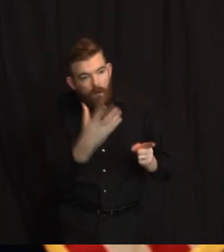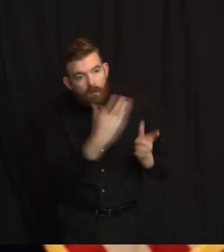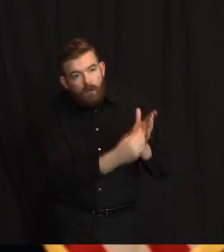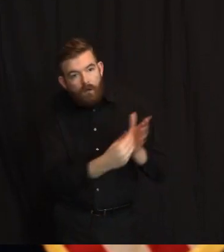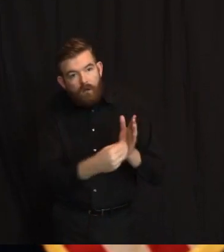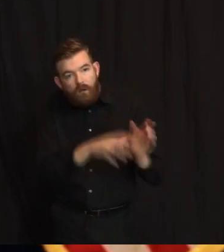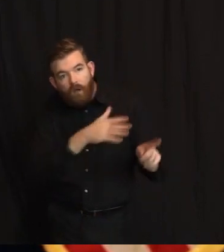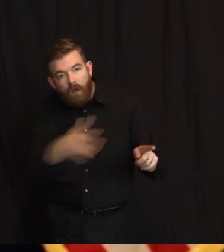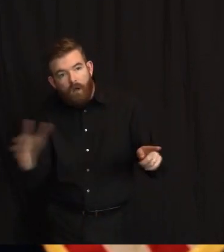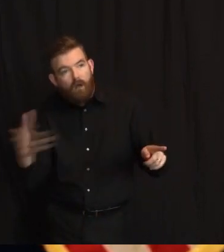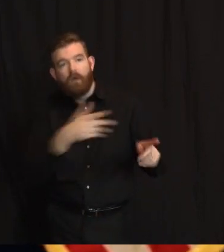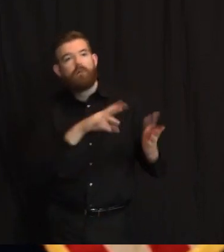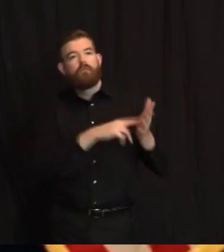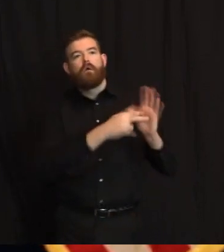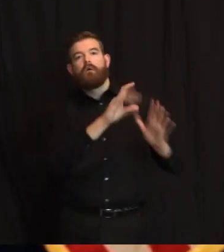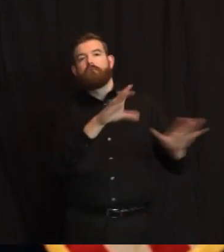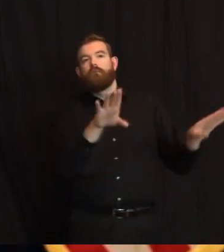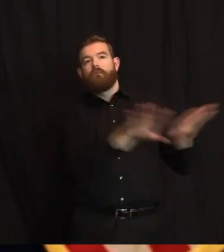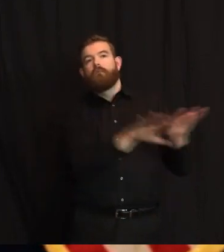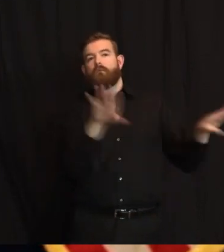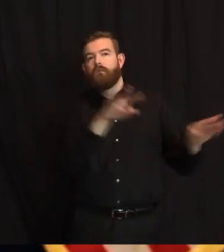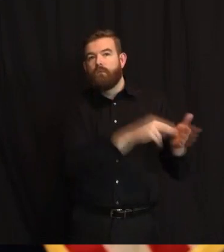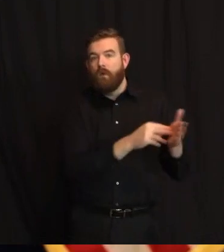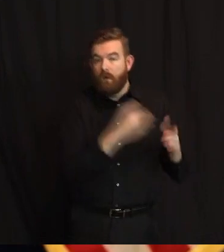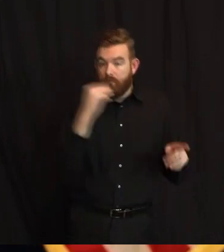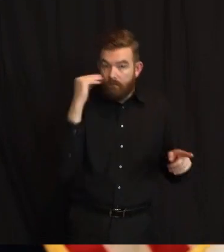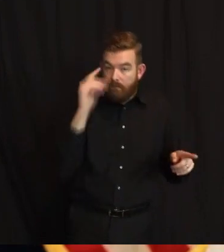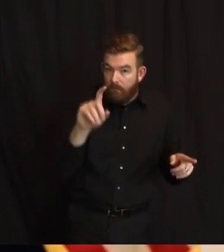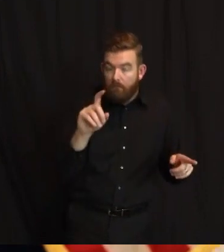state dashboard about beds and availability?